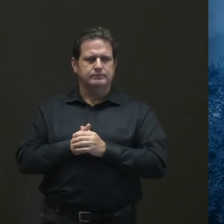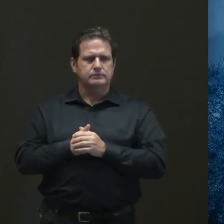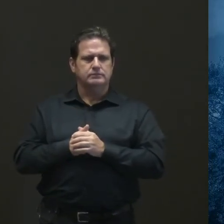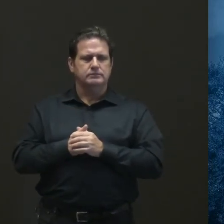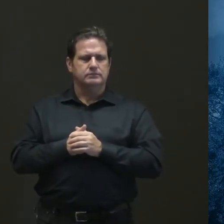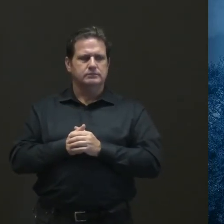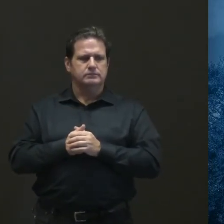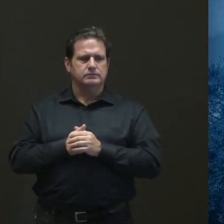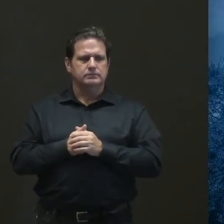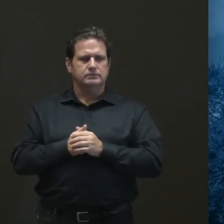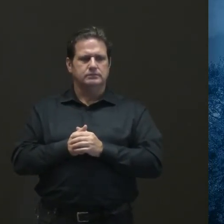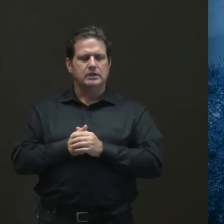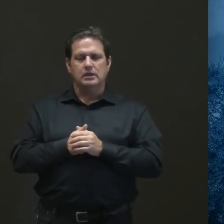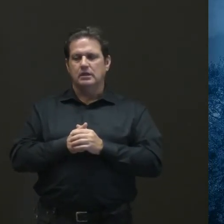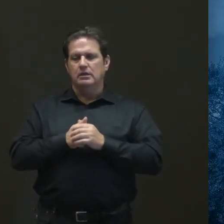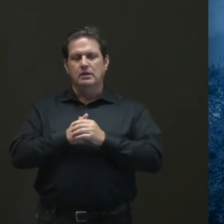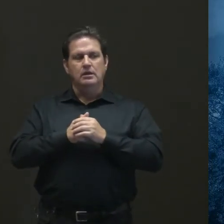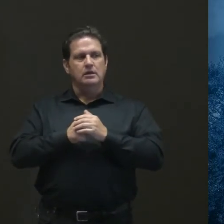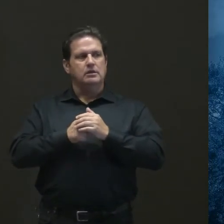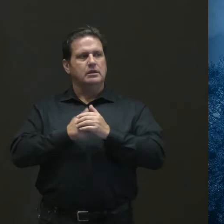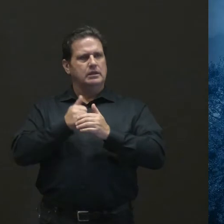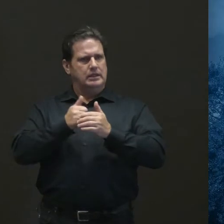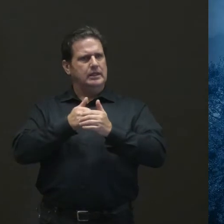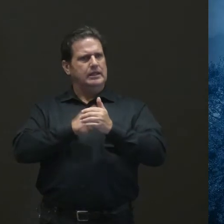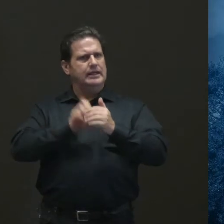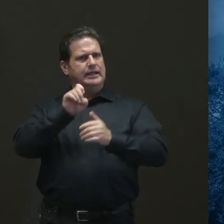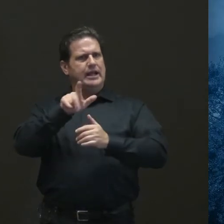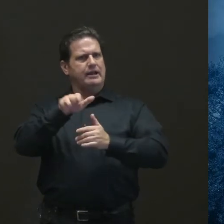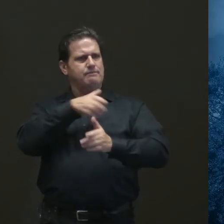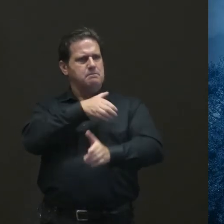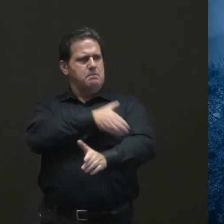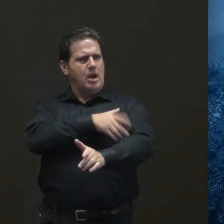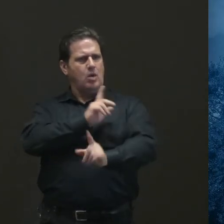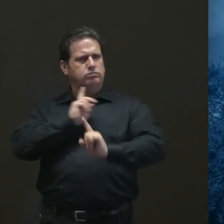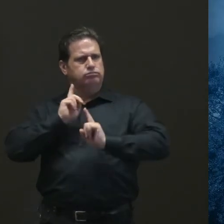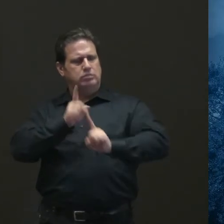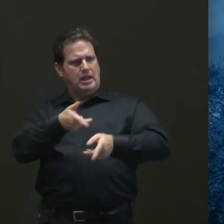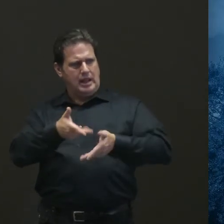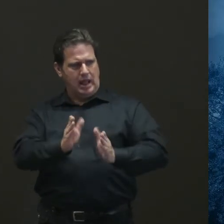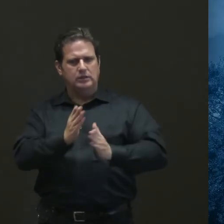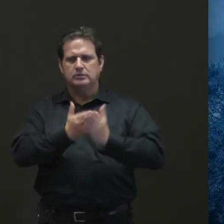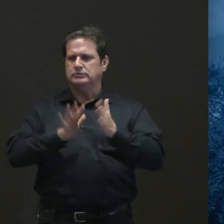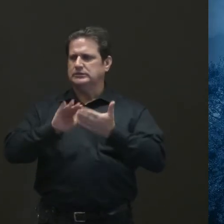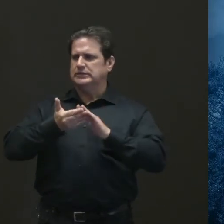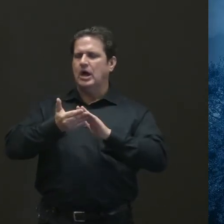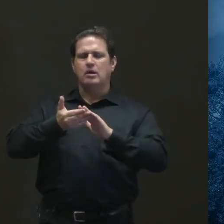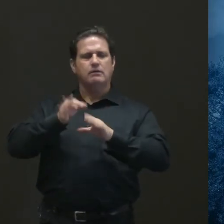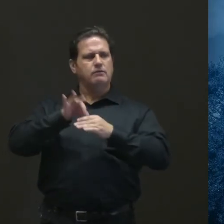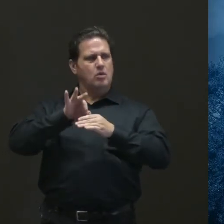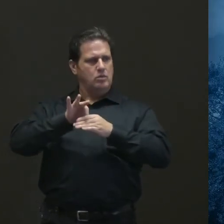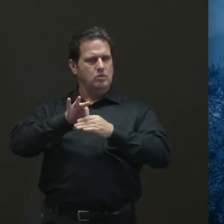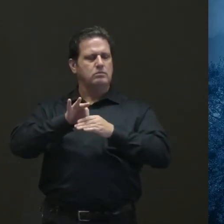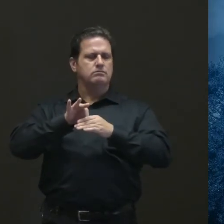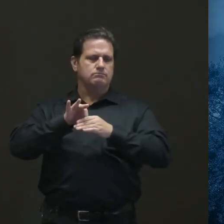We, under executive powers, we did allow some of the towns to vote by